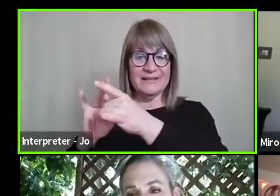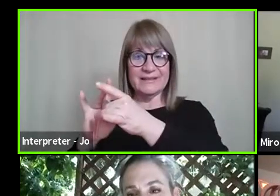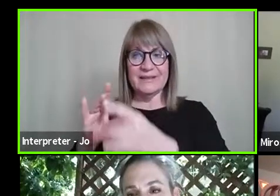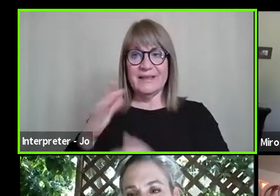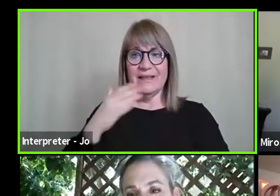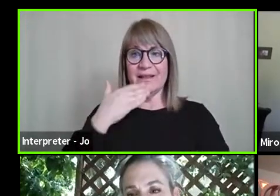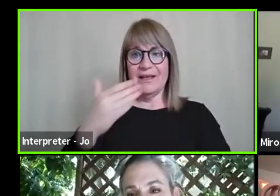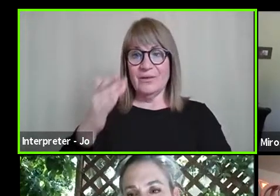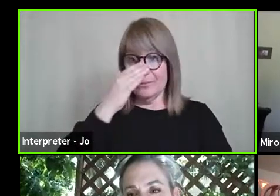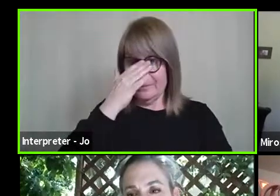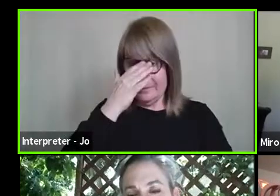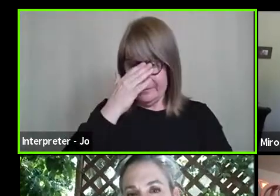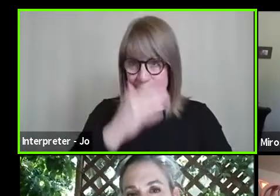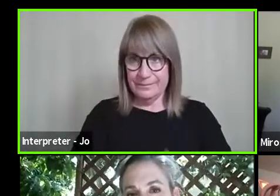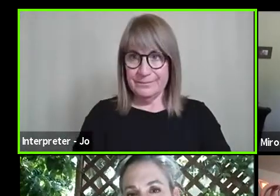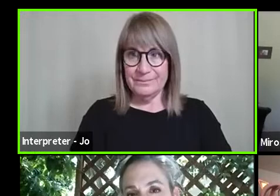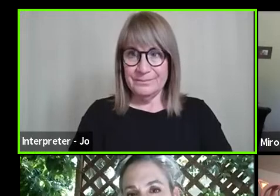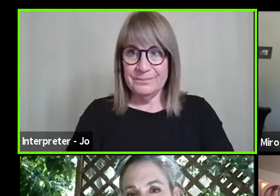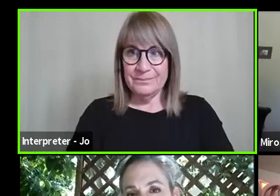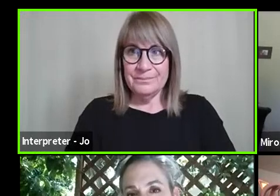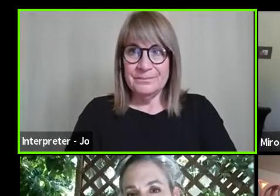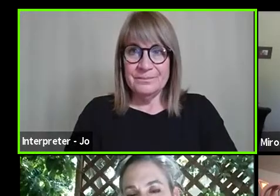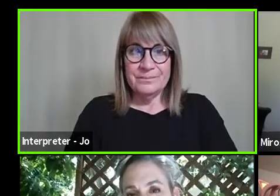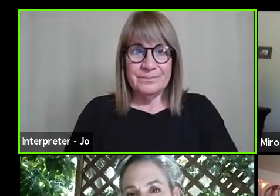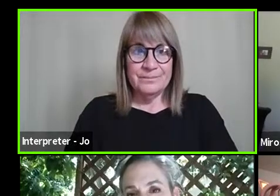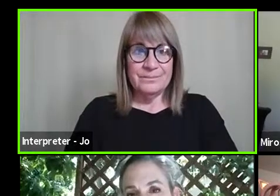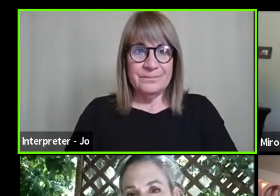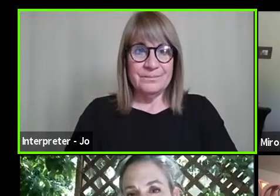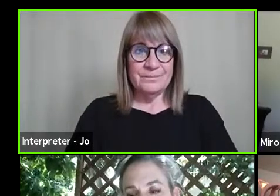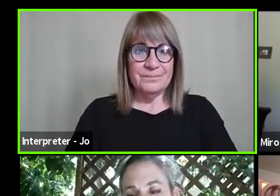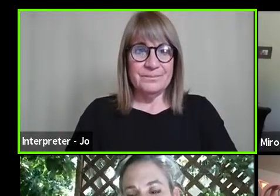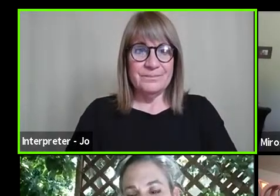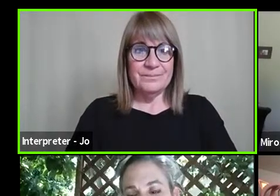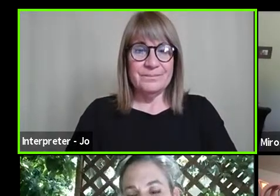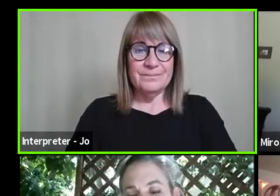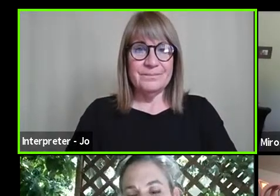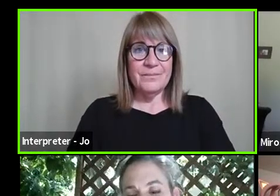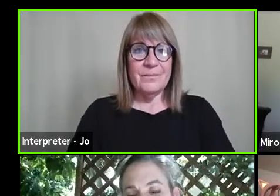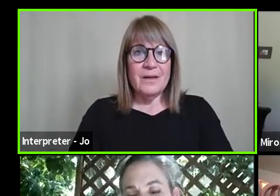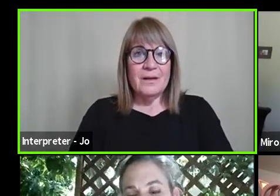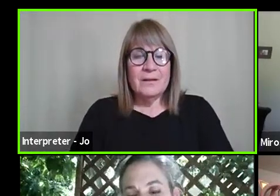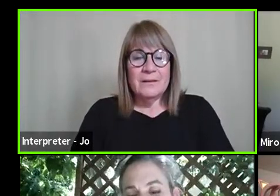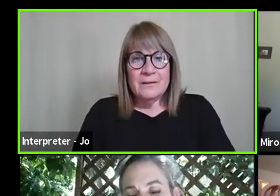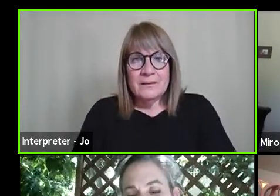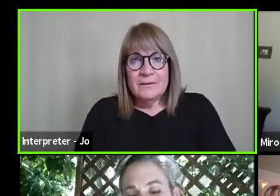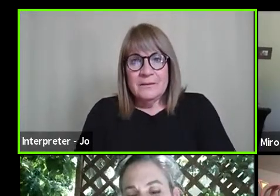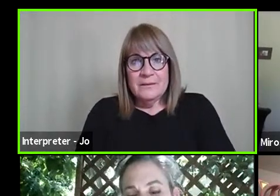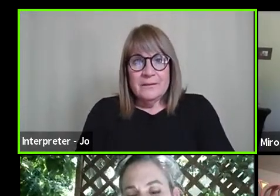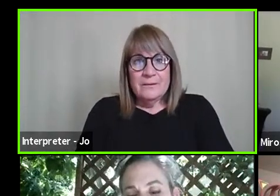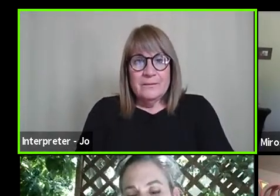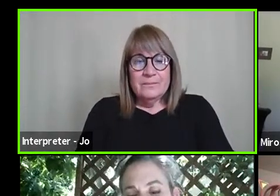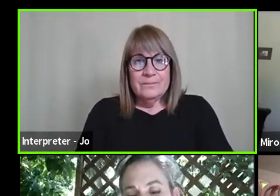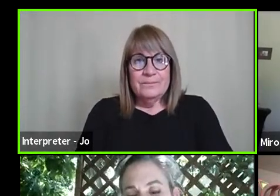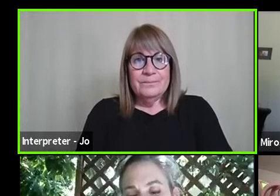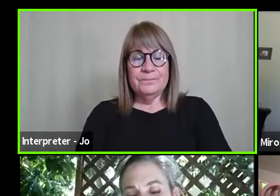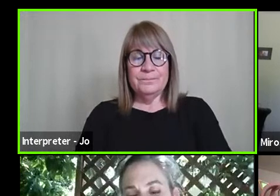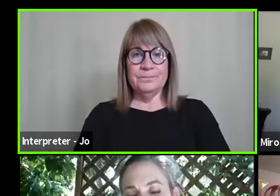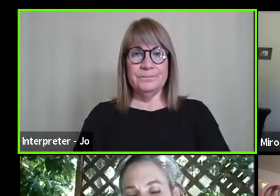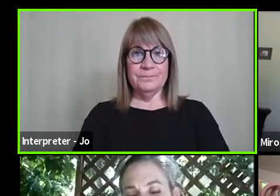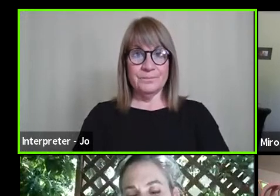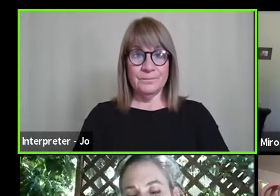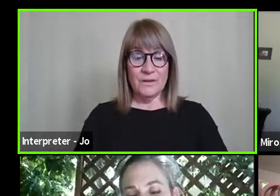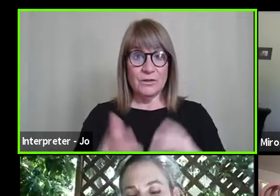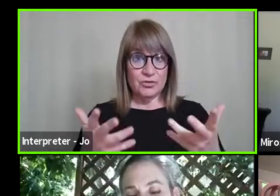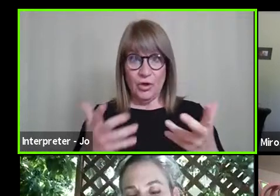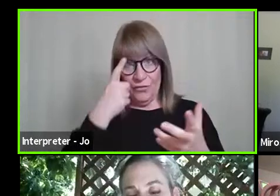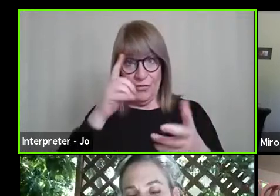really um yeah if there's anything so i think um in terms of action